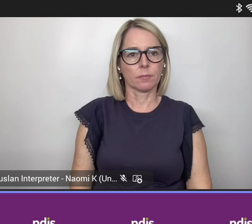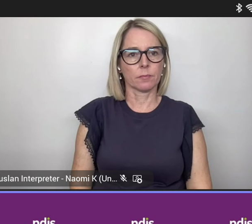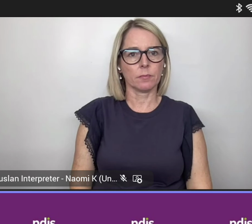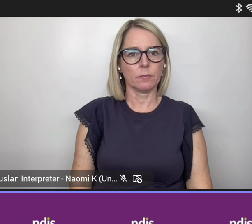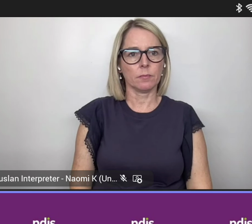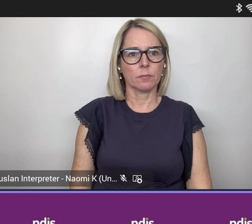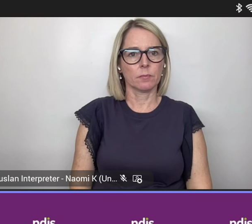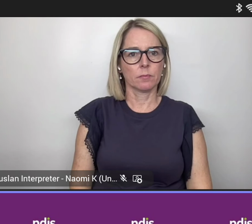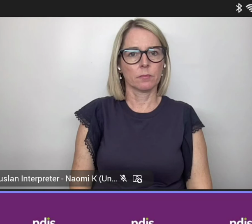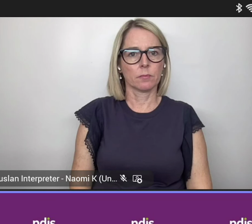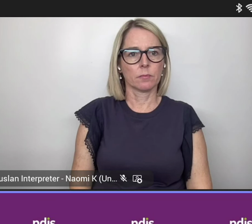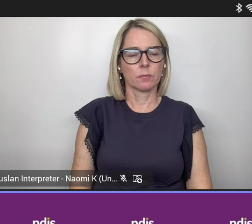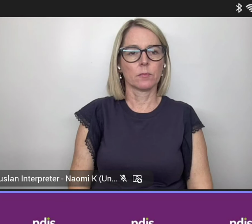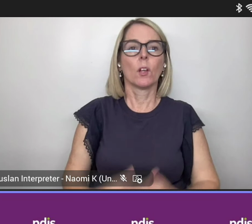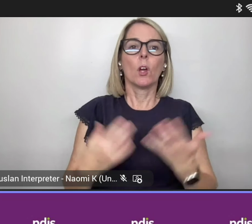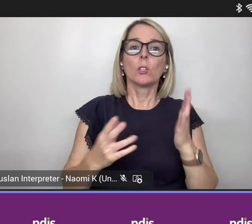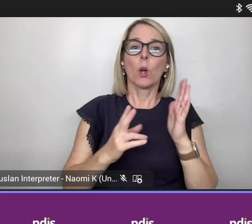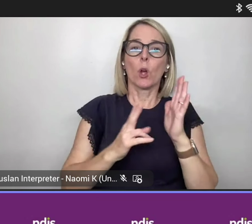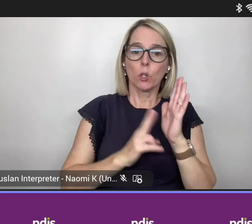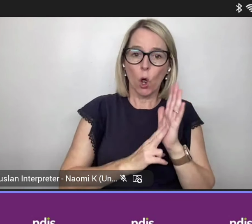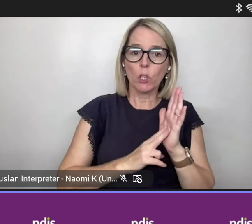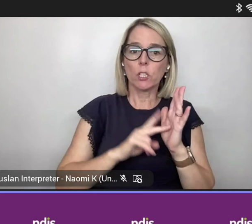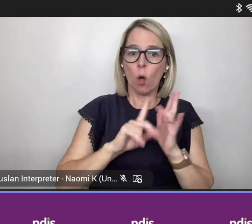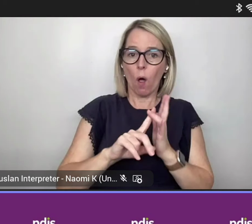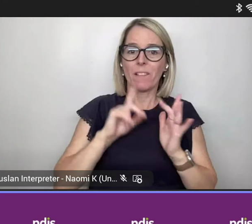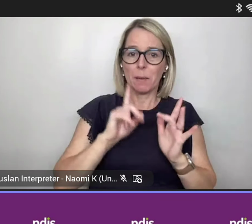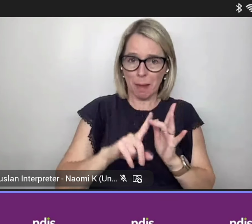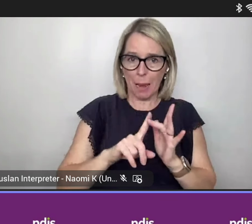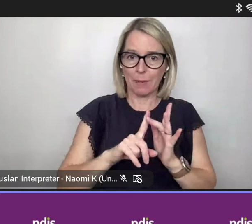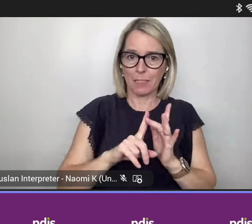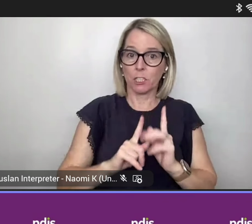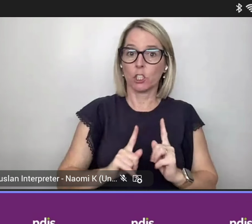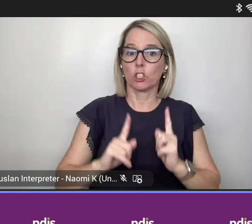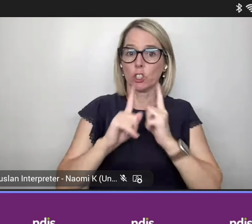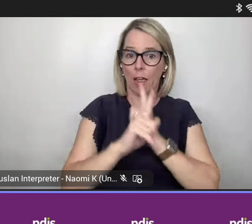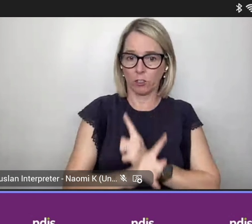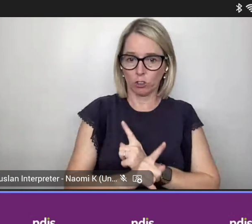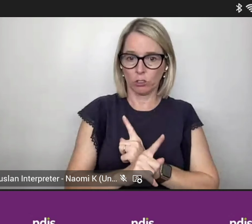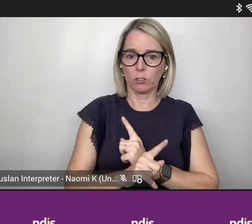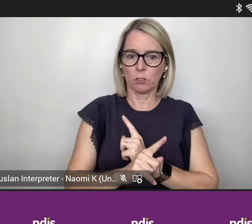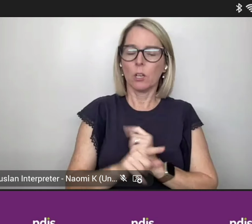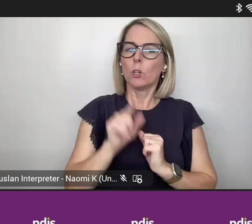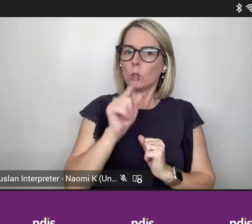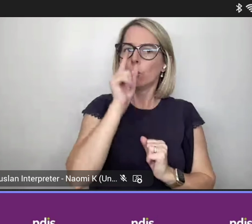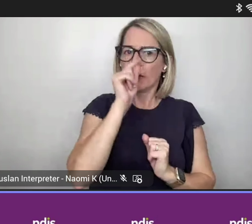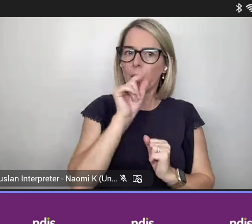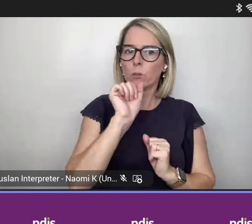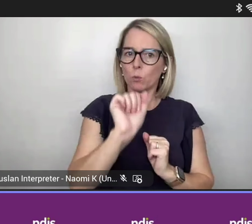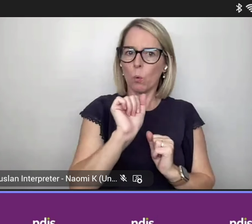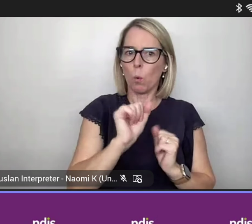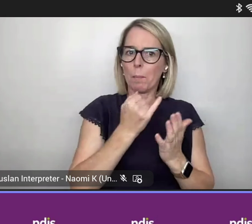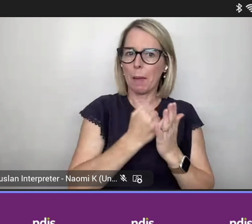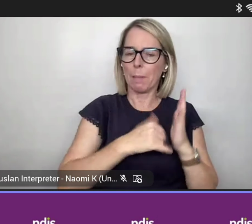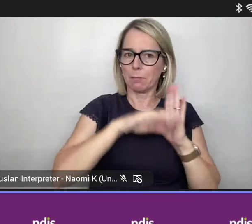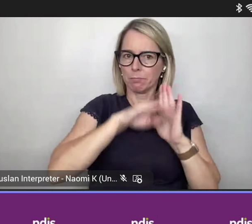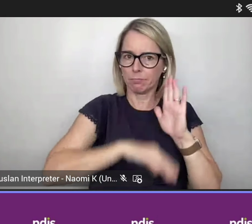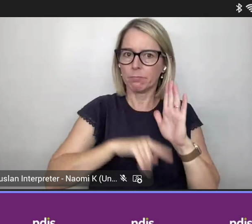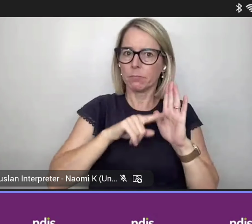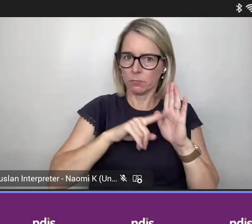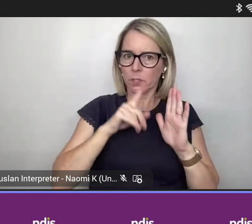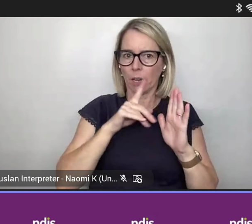The notice of impairment changes. You can apply it to change your notice of impairment. We call